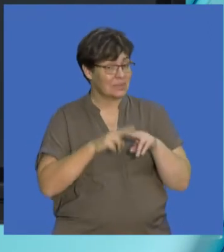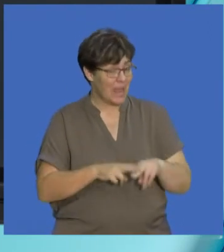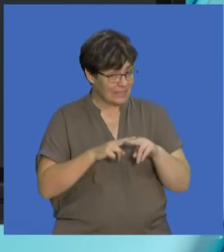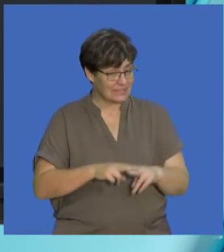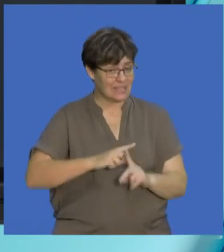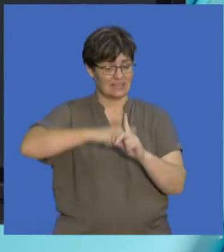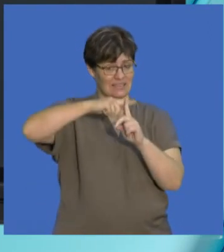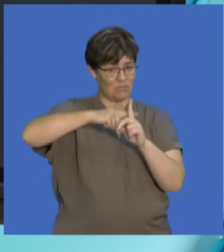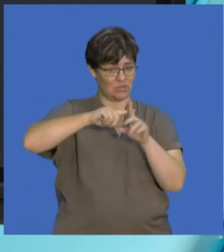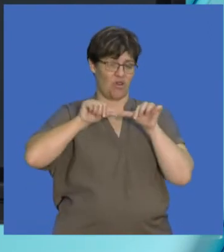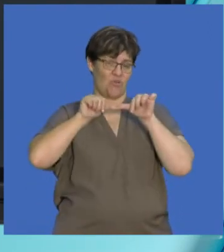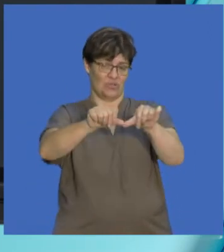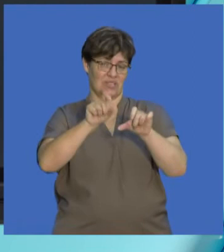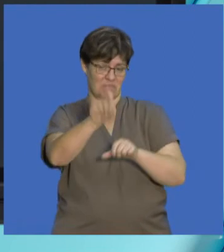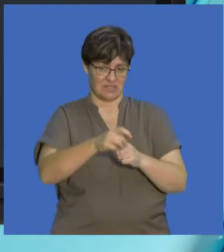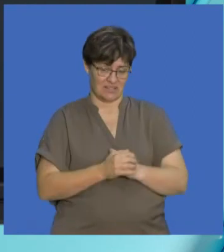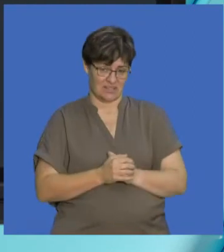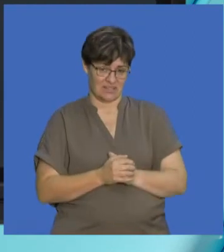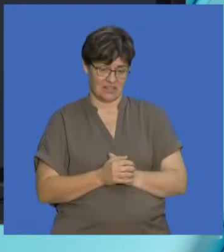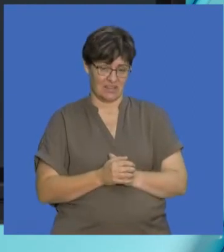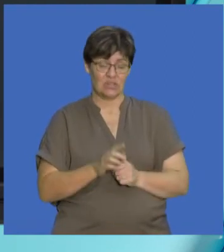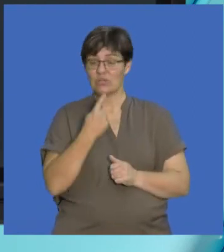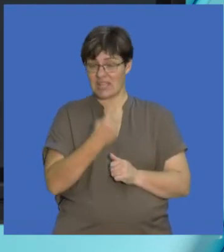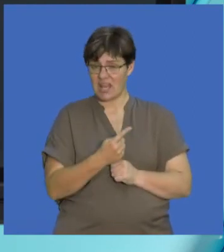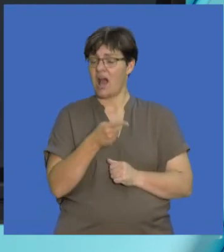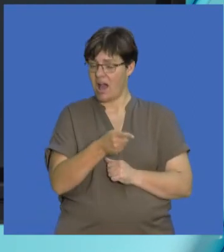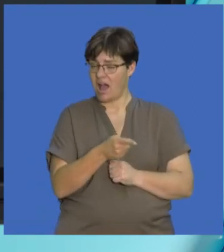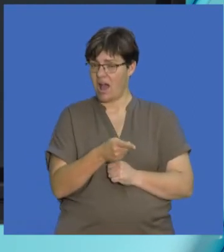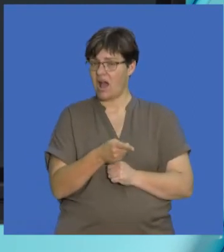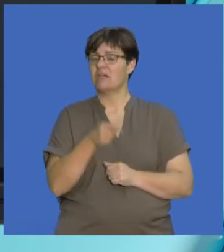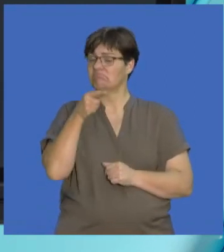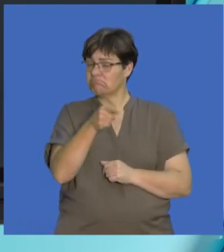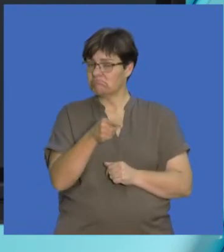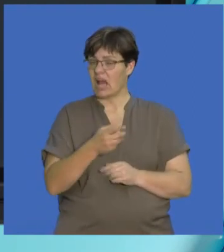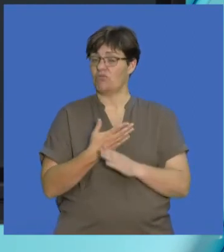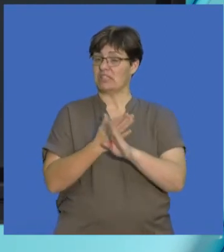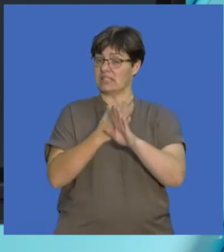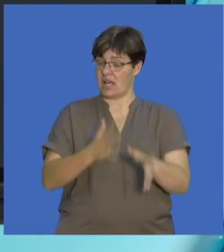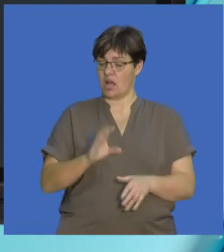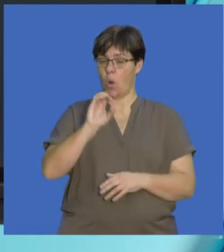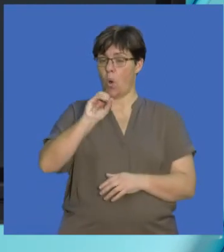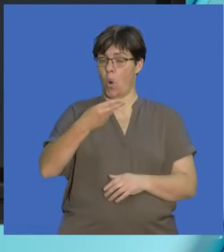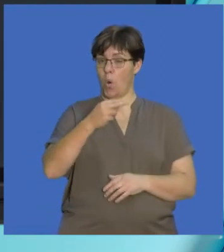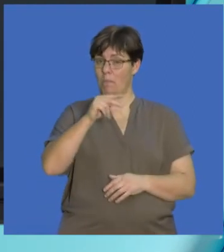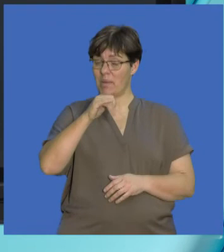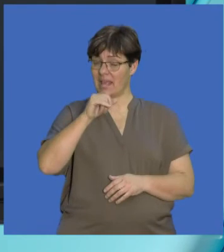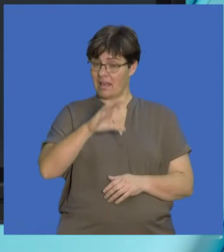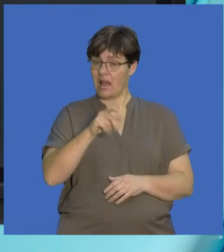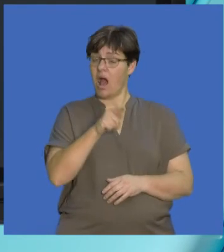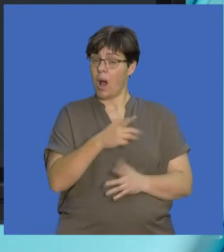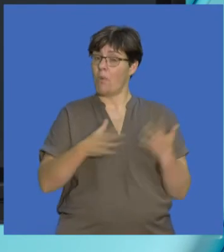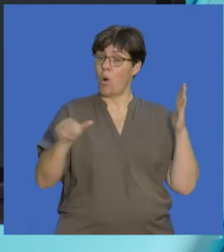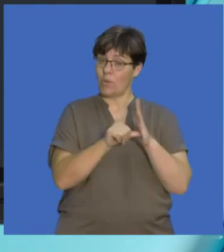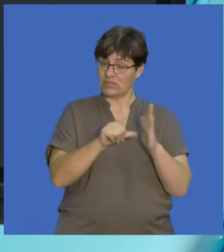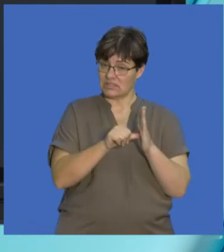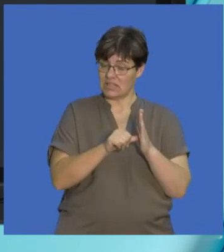So the qualifying condition to say that a given type of a resistor is an ohmic is that the temperature must remain